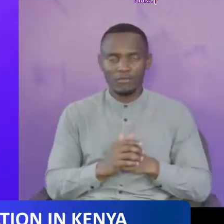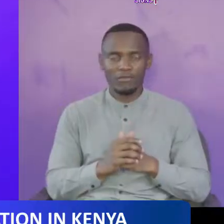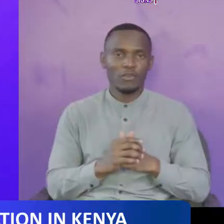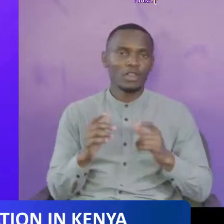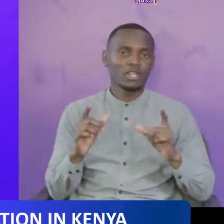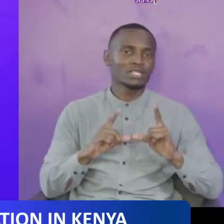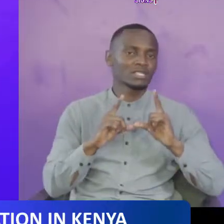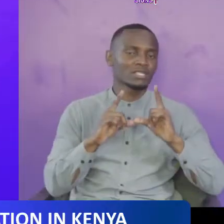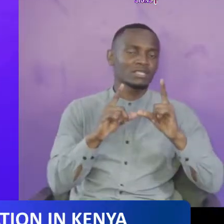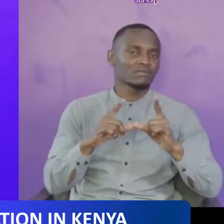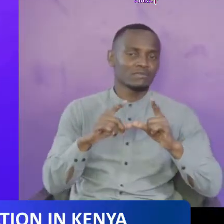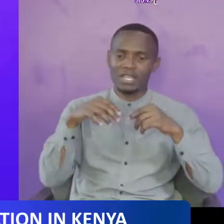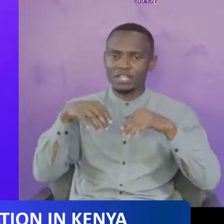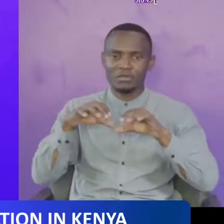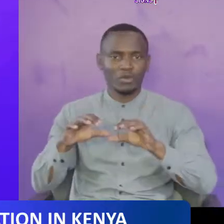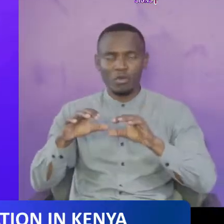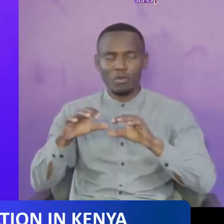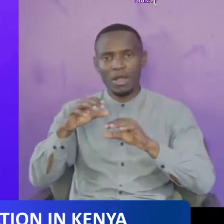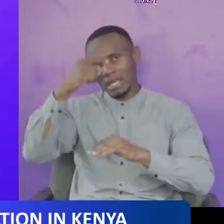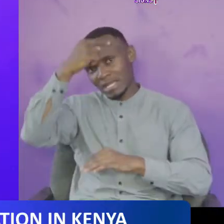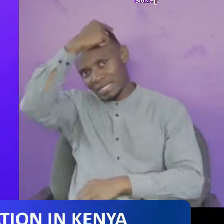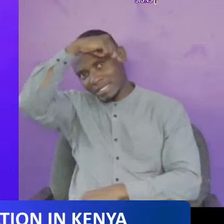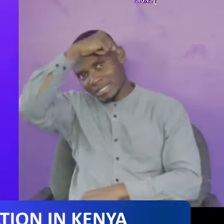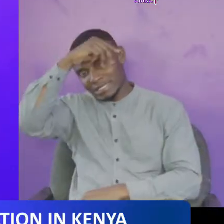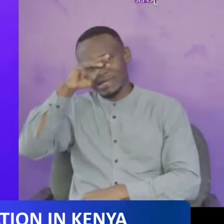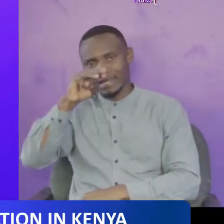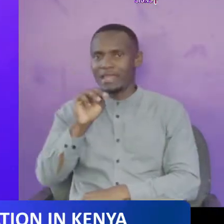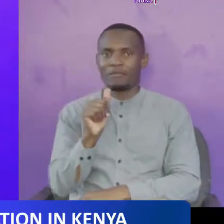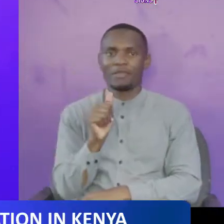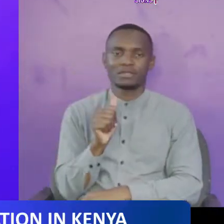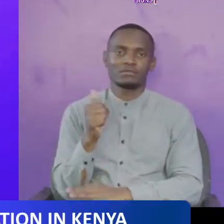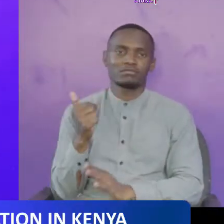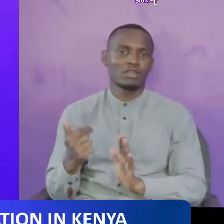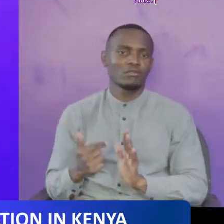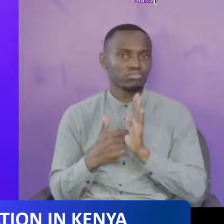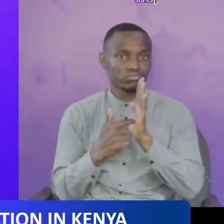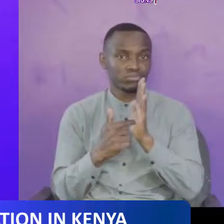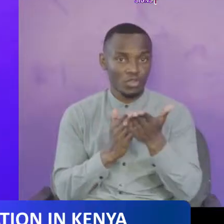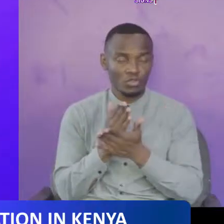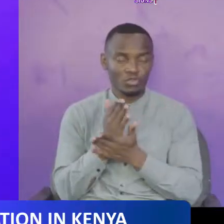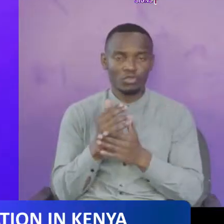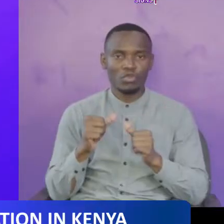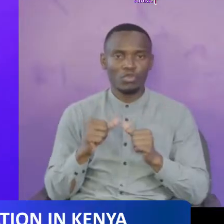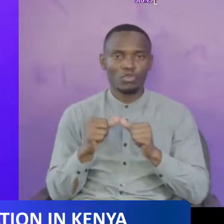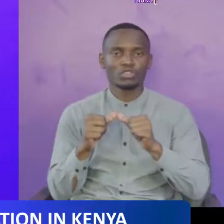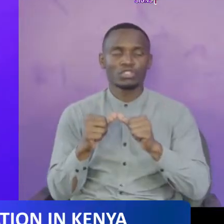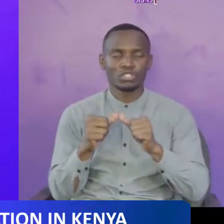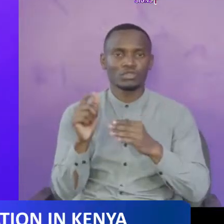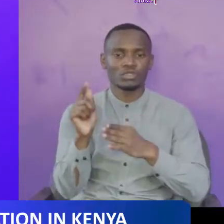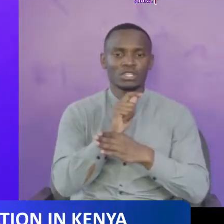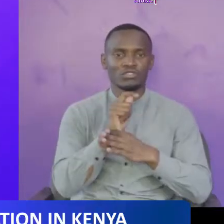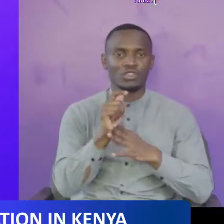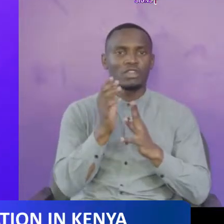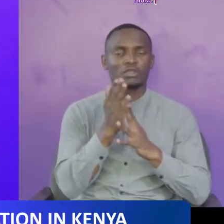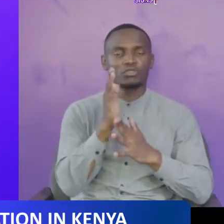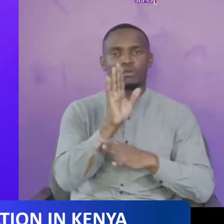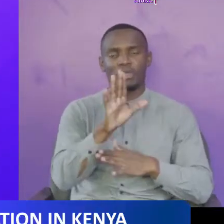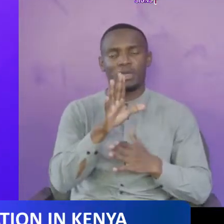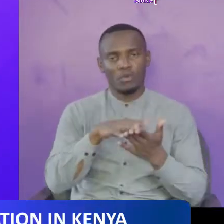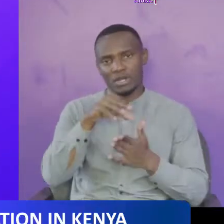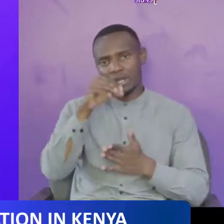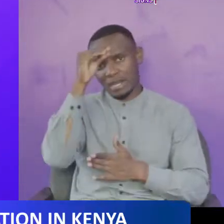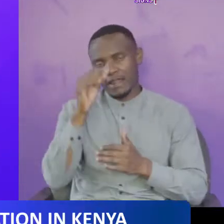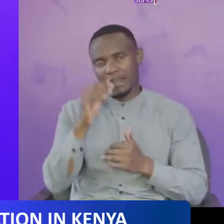levels, just giving them that exposure through continuous trainings, even between their learning sessions, okay? And giving